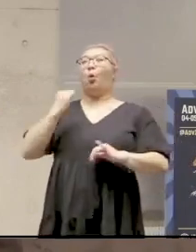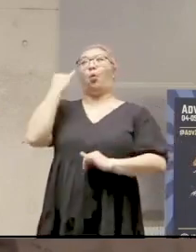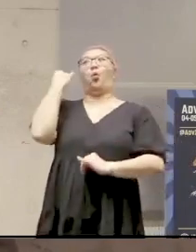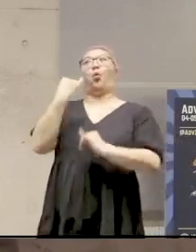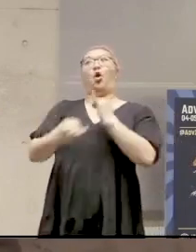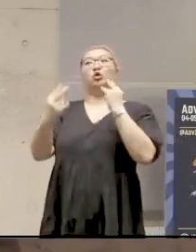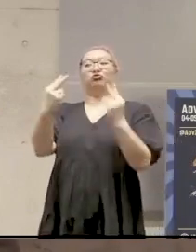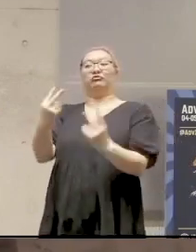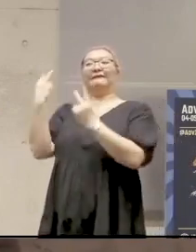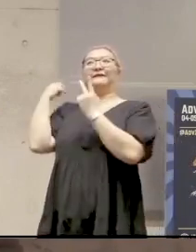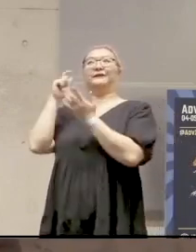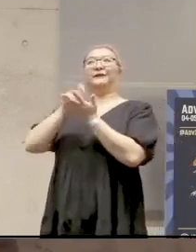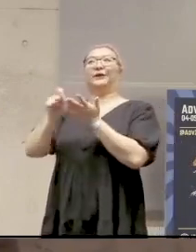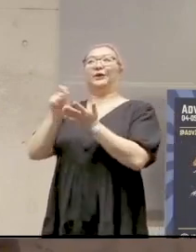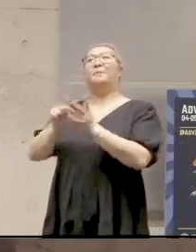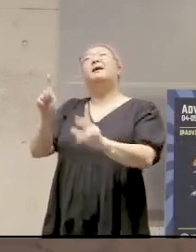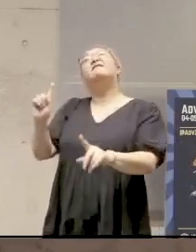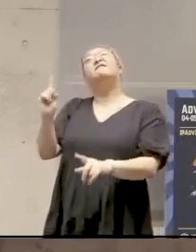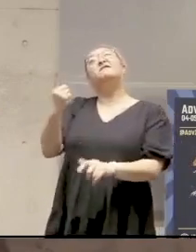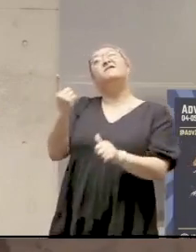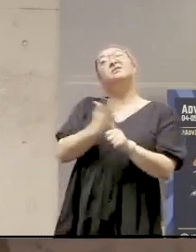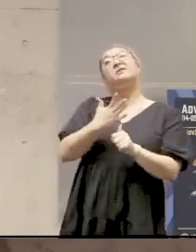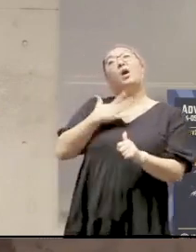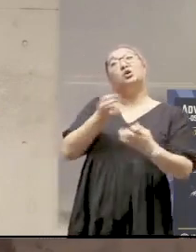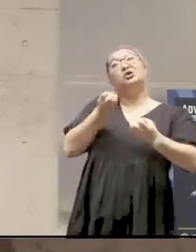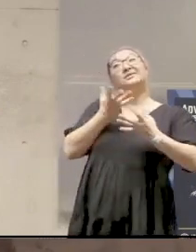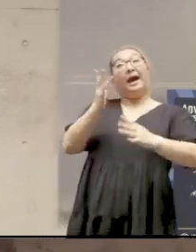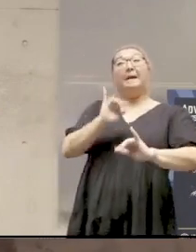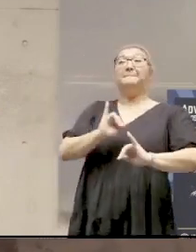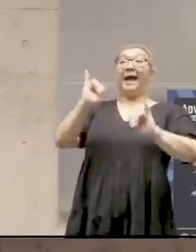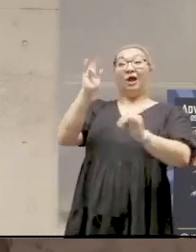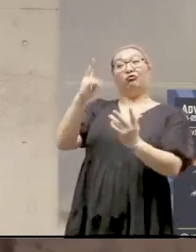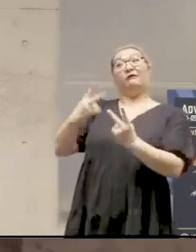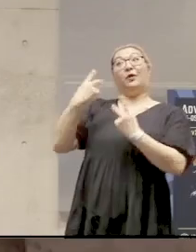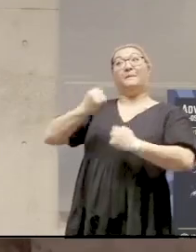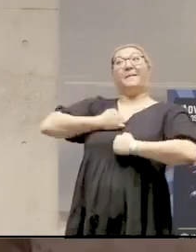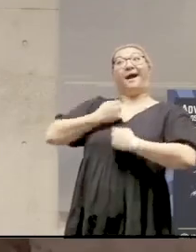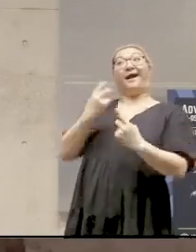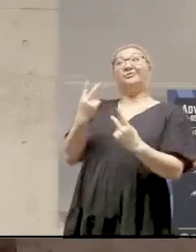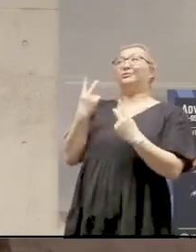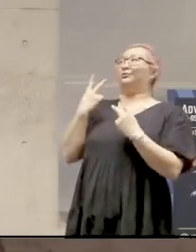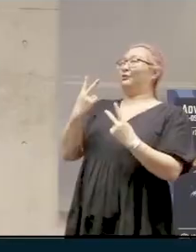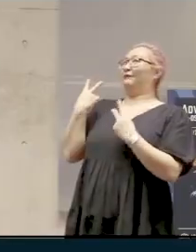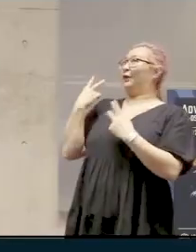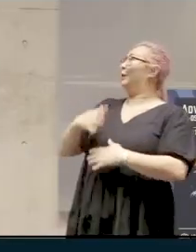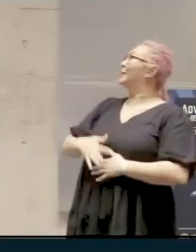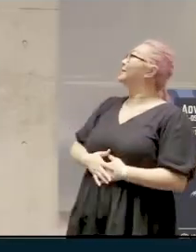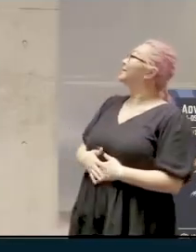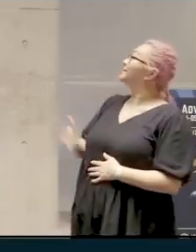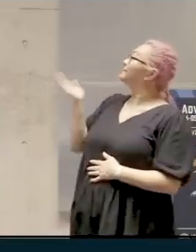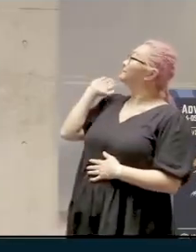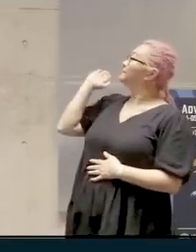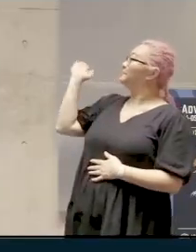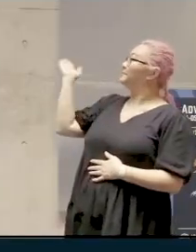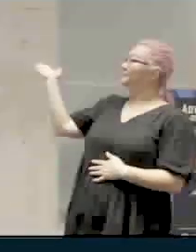a bad review of my own. So I have here on the screen, I think,